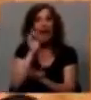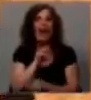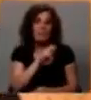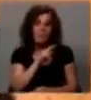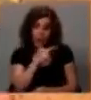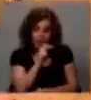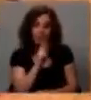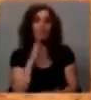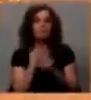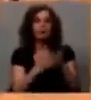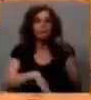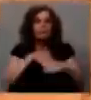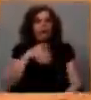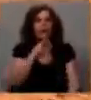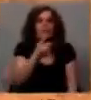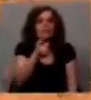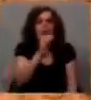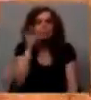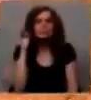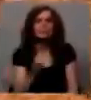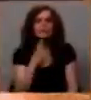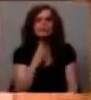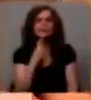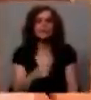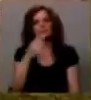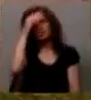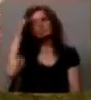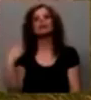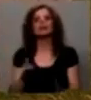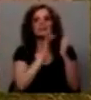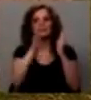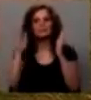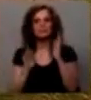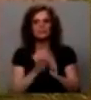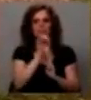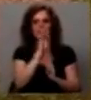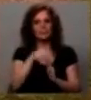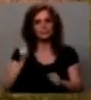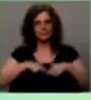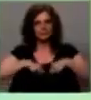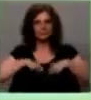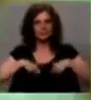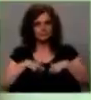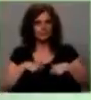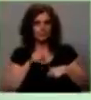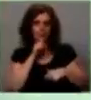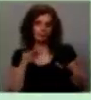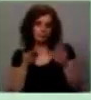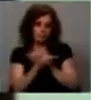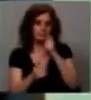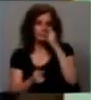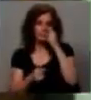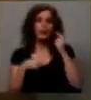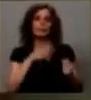teve 95%. This will be the library. We're going to be upstairs. You have to use one of the key cards to get in. O prémio, um curso